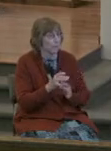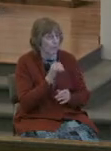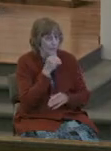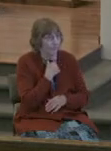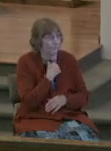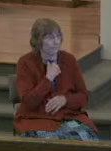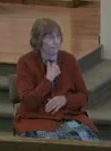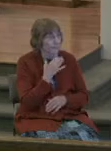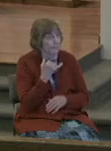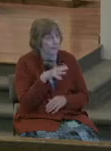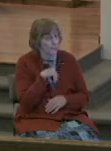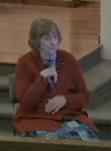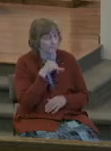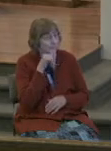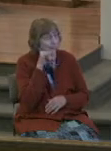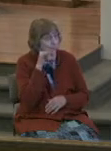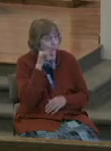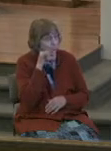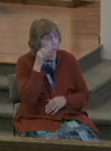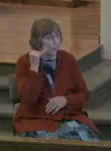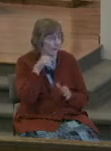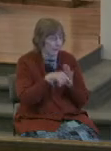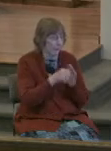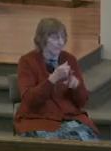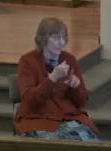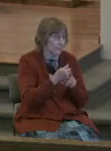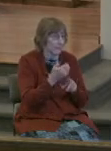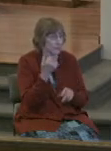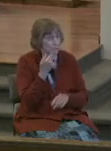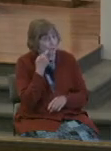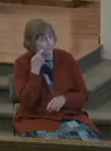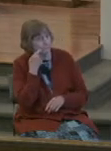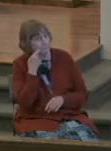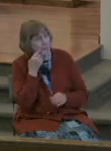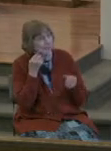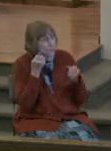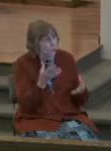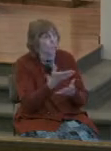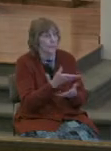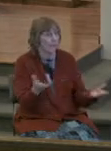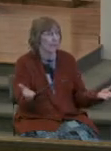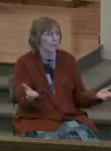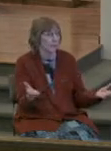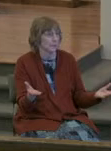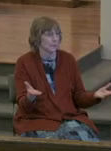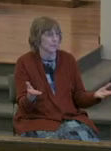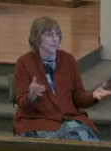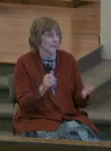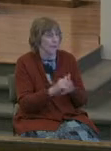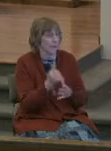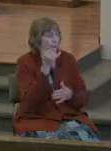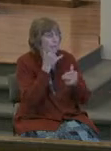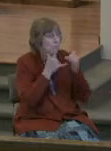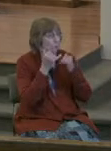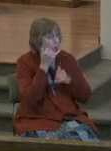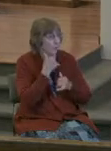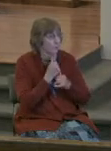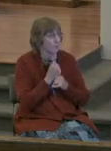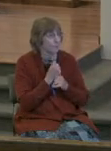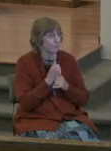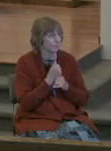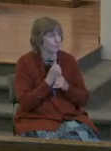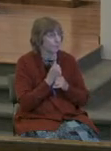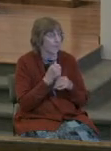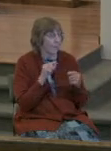alcohol. That's why they take their own lives. That's why they turn to drugs. That's why there's so many things that are wrong. And